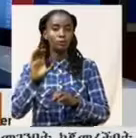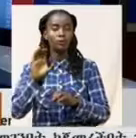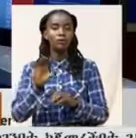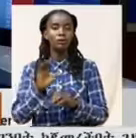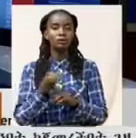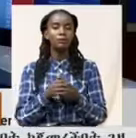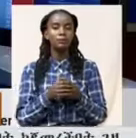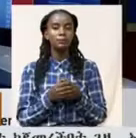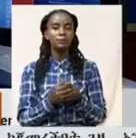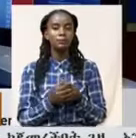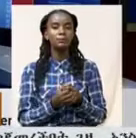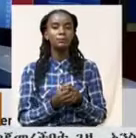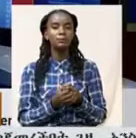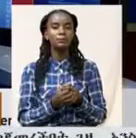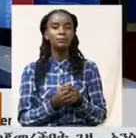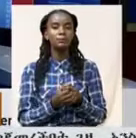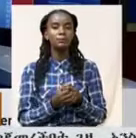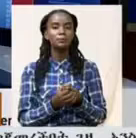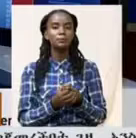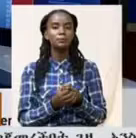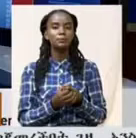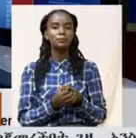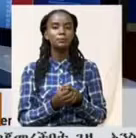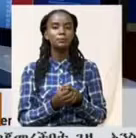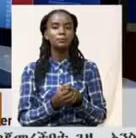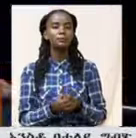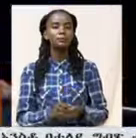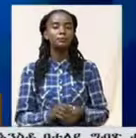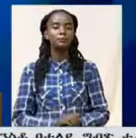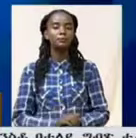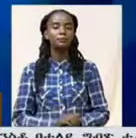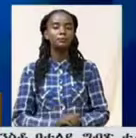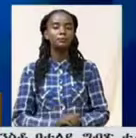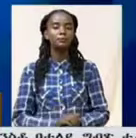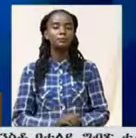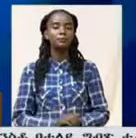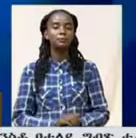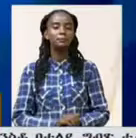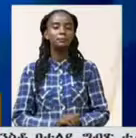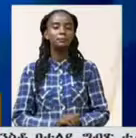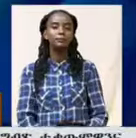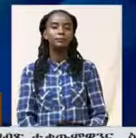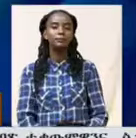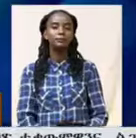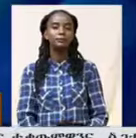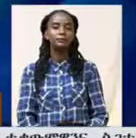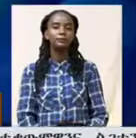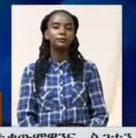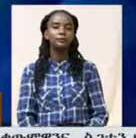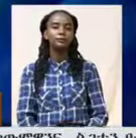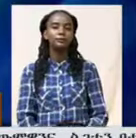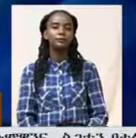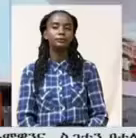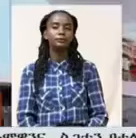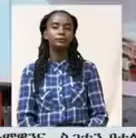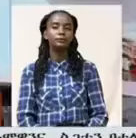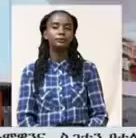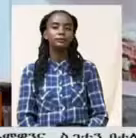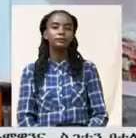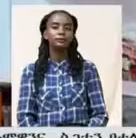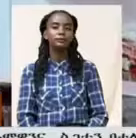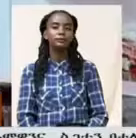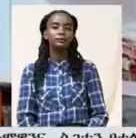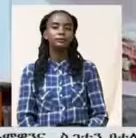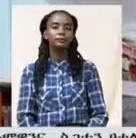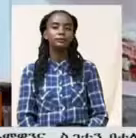Ethiopian Grand Renaissance Dam. Ethiopia's 5 billion Ethiopia, Egypt and Sudan. Ethiopia and Sudan. Ethiopia